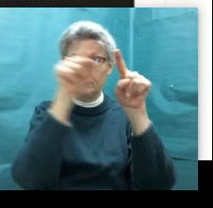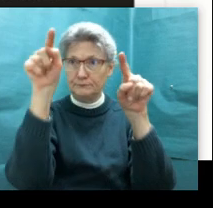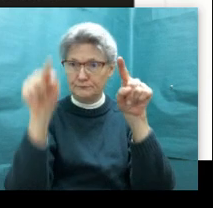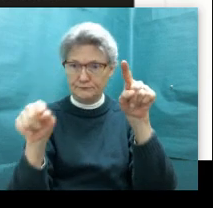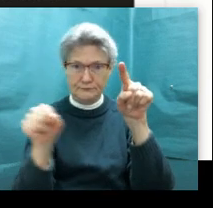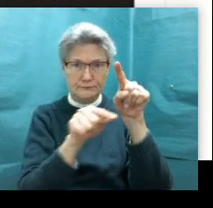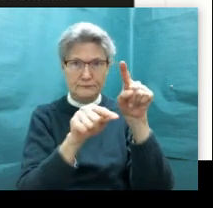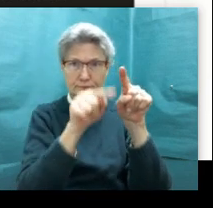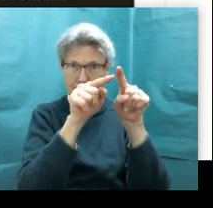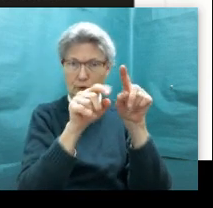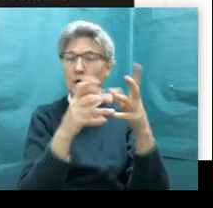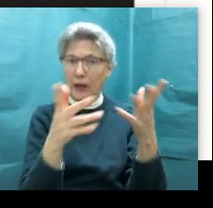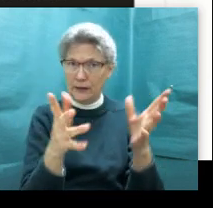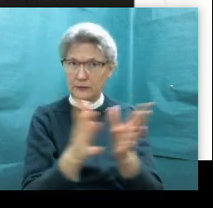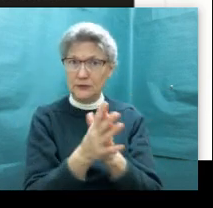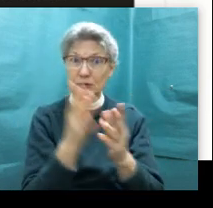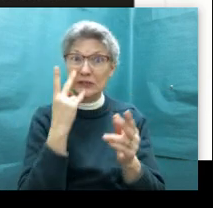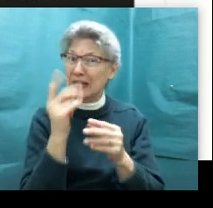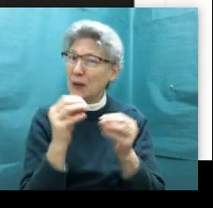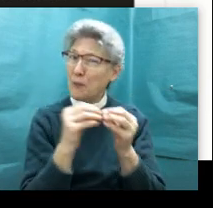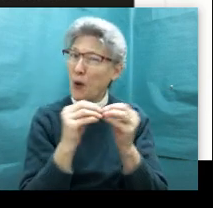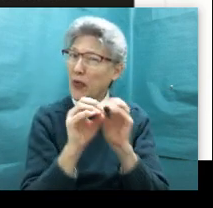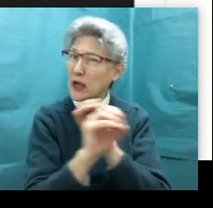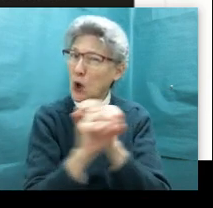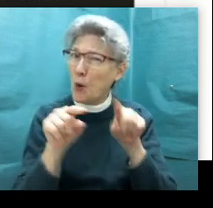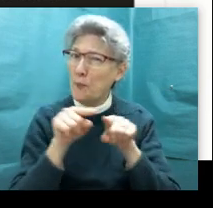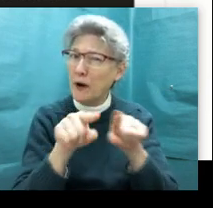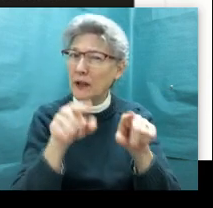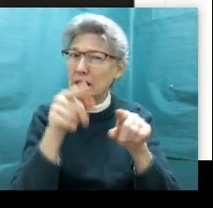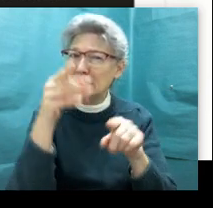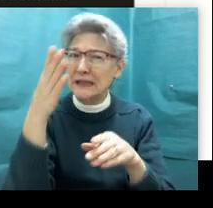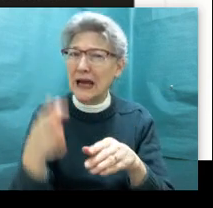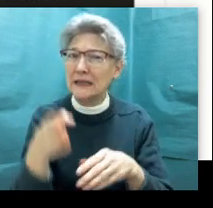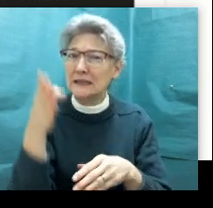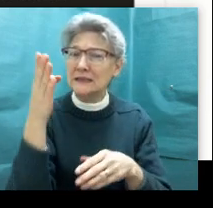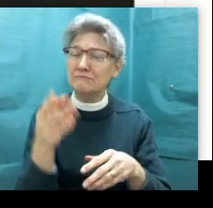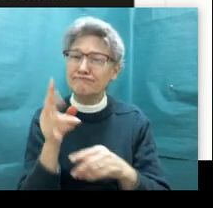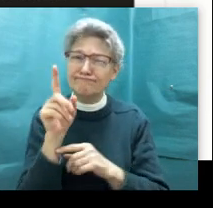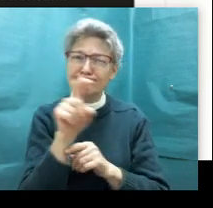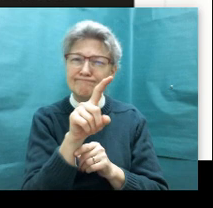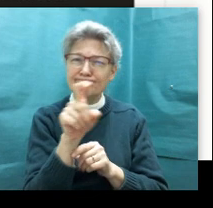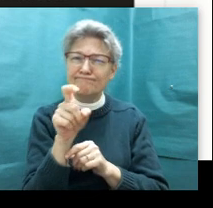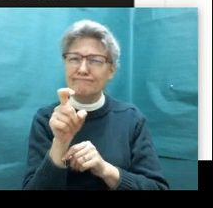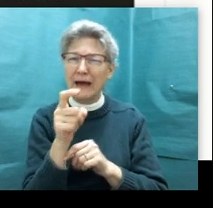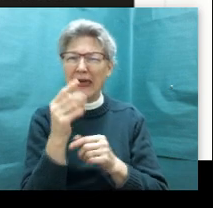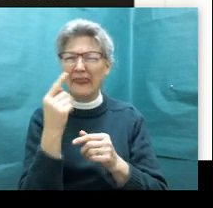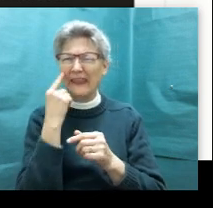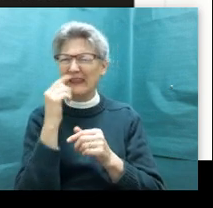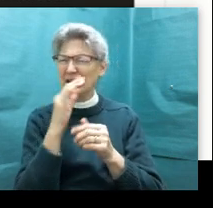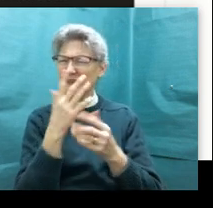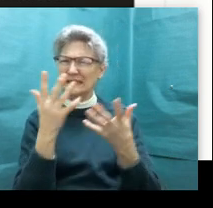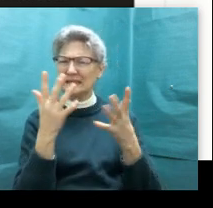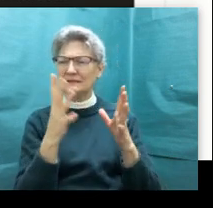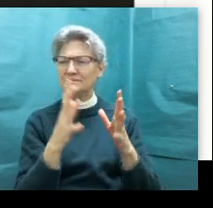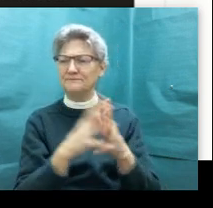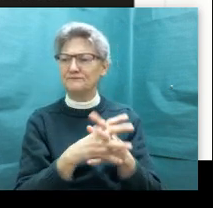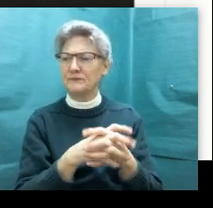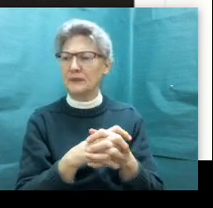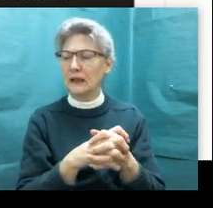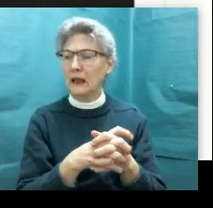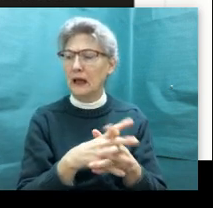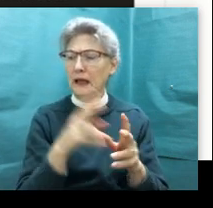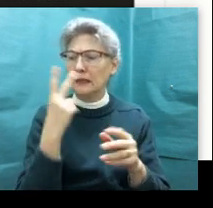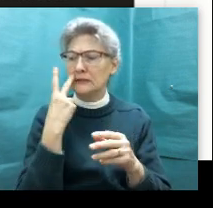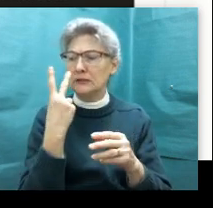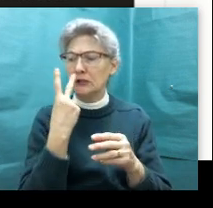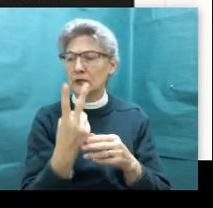okay? All right, do you see any more that have no parallel sides? I think that's all I see. Let's take a